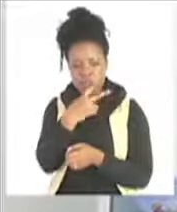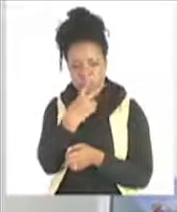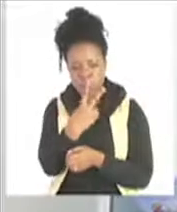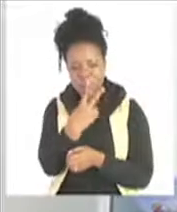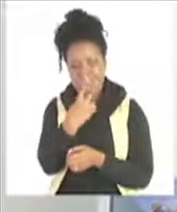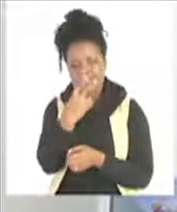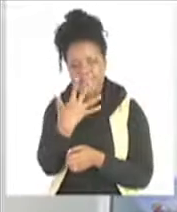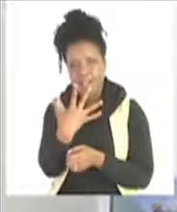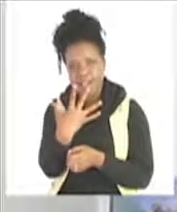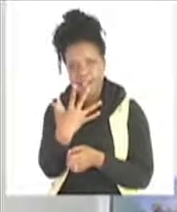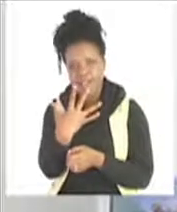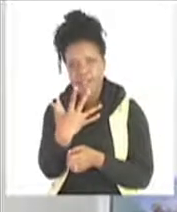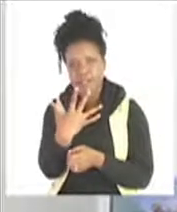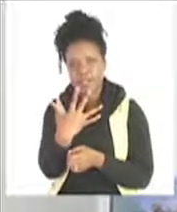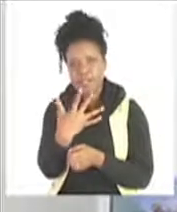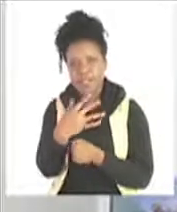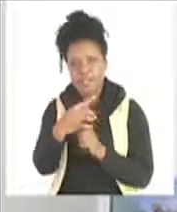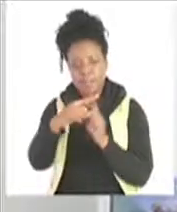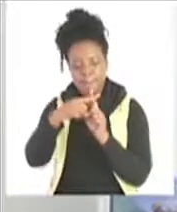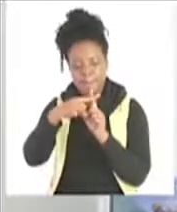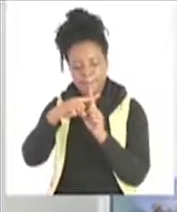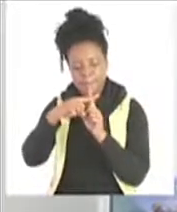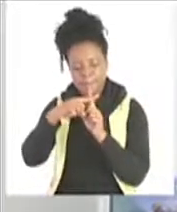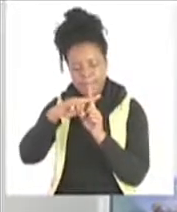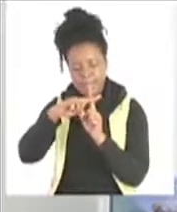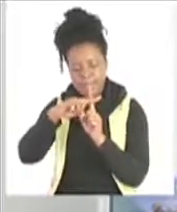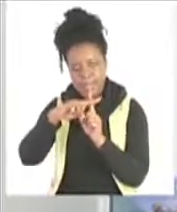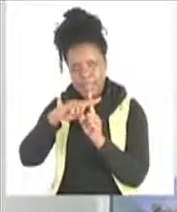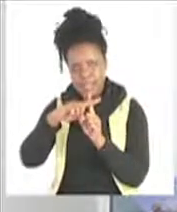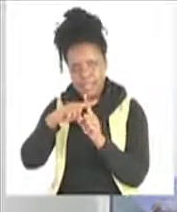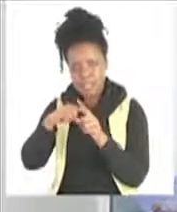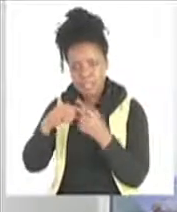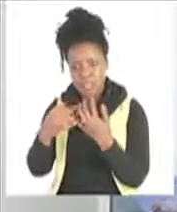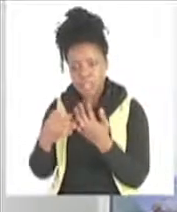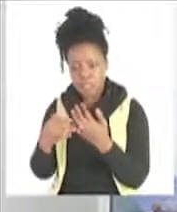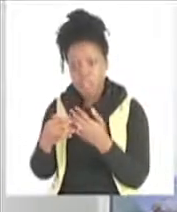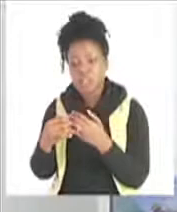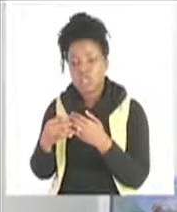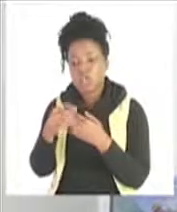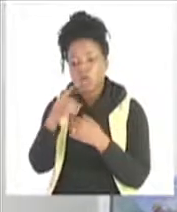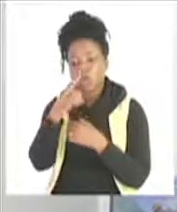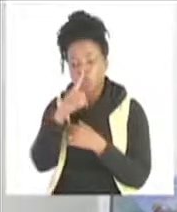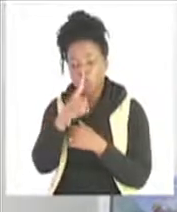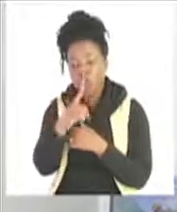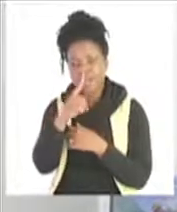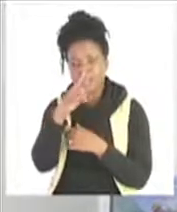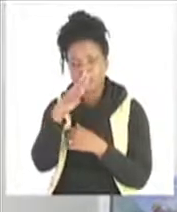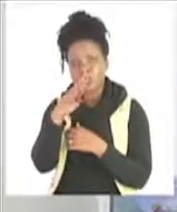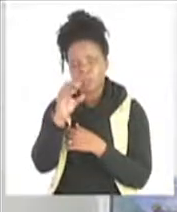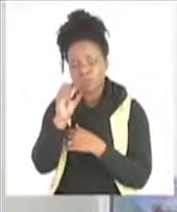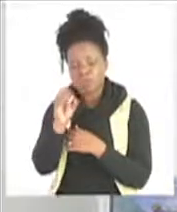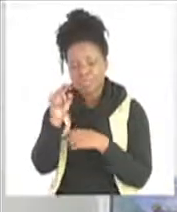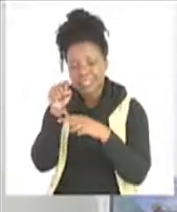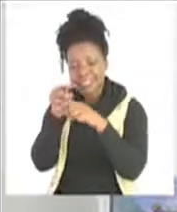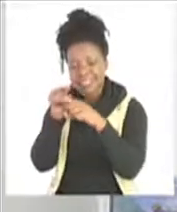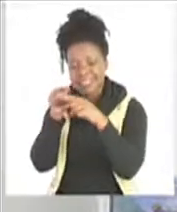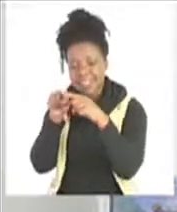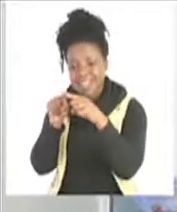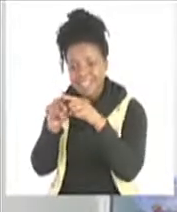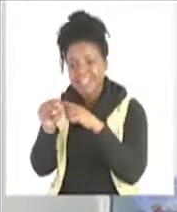25 plus. Now we will do this sum first. And we will say